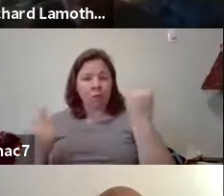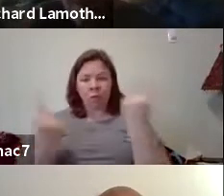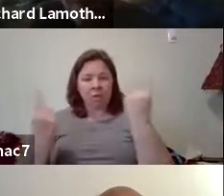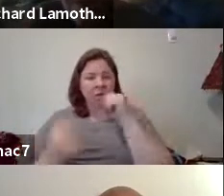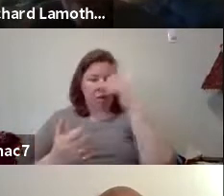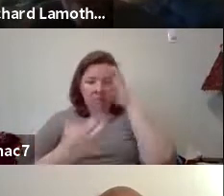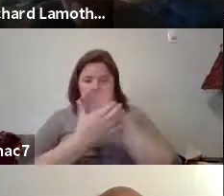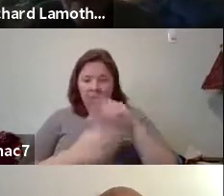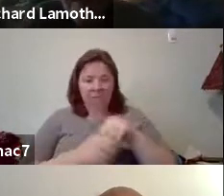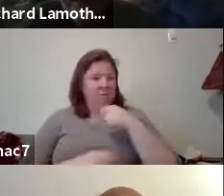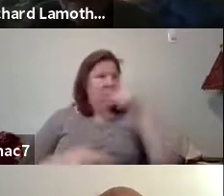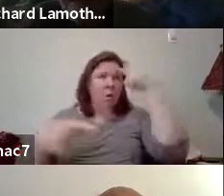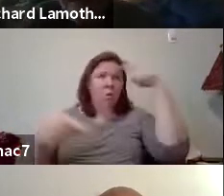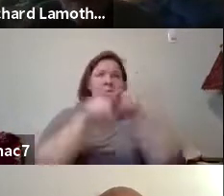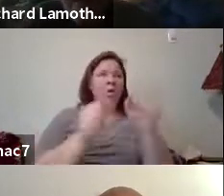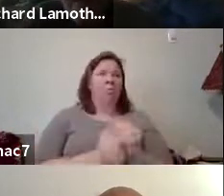in or agree with.